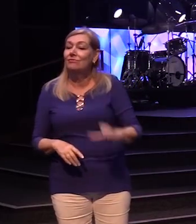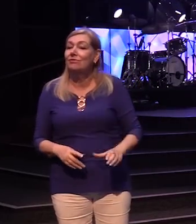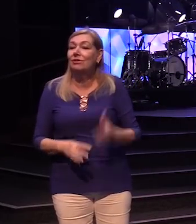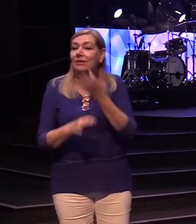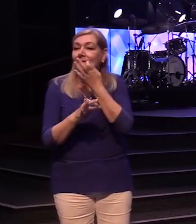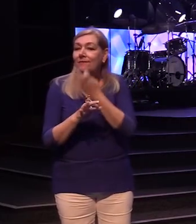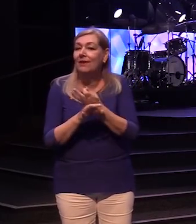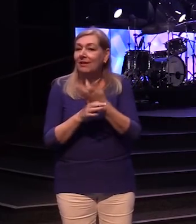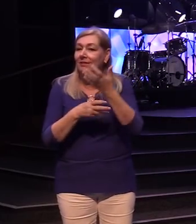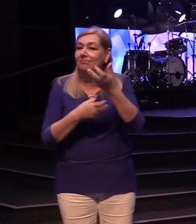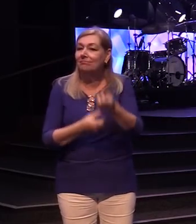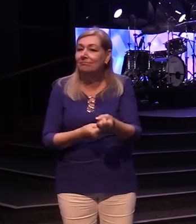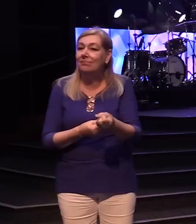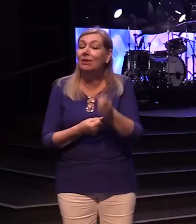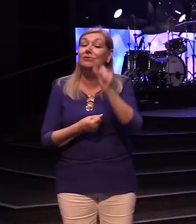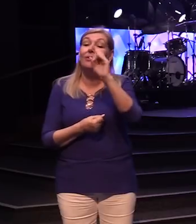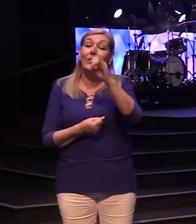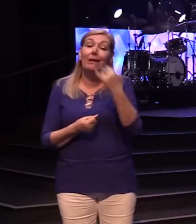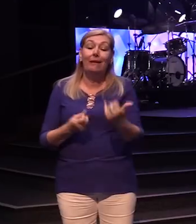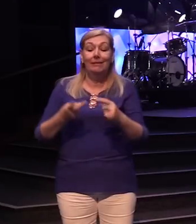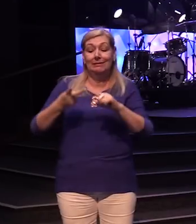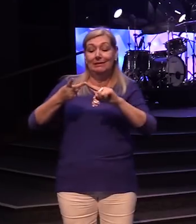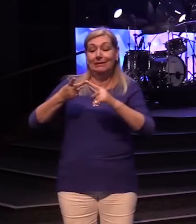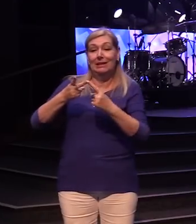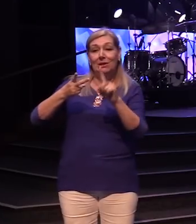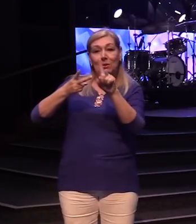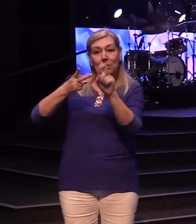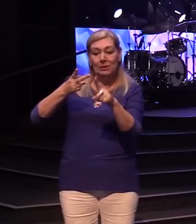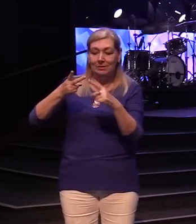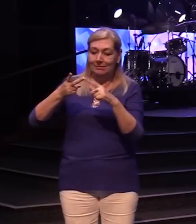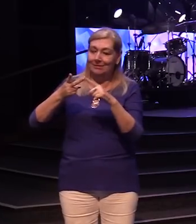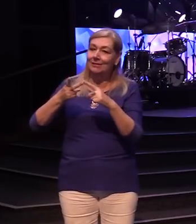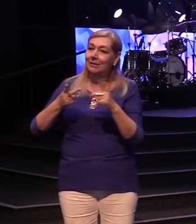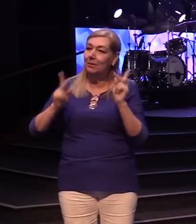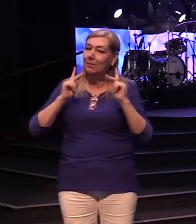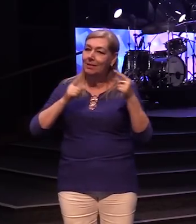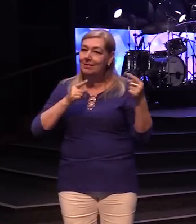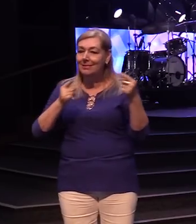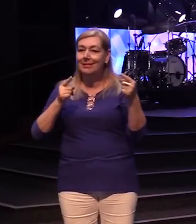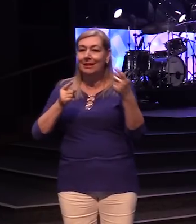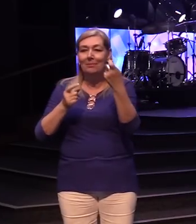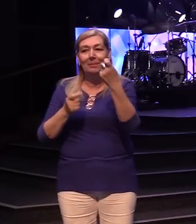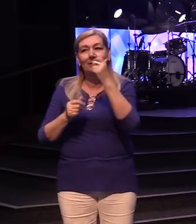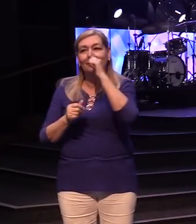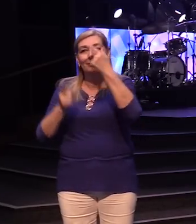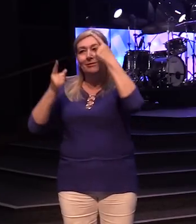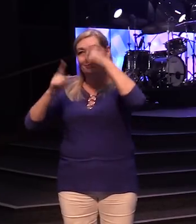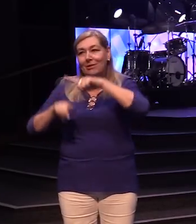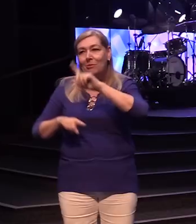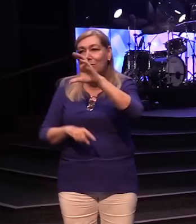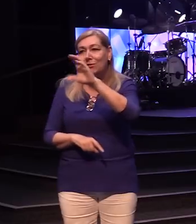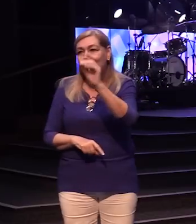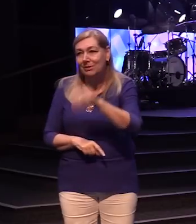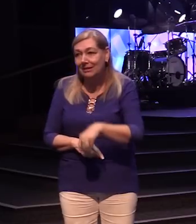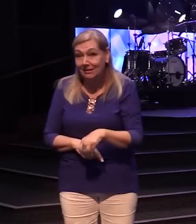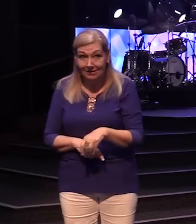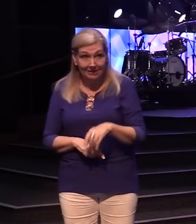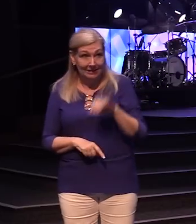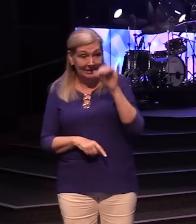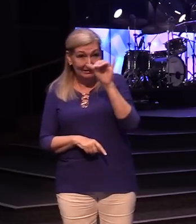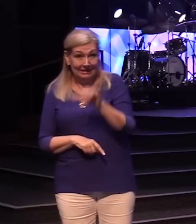Which begs then a second question, and it is much debated. It's the question of American